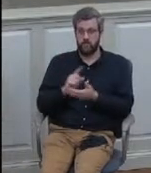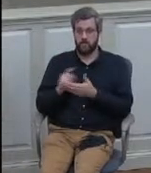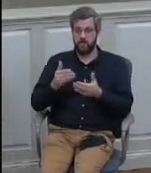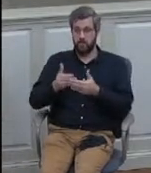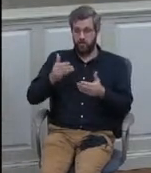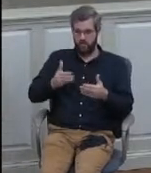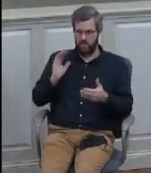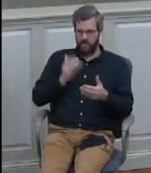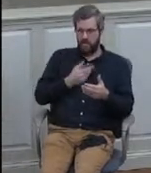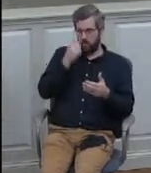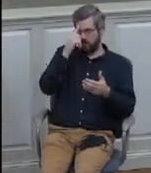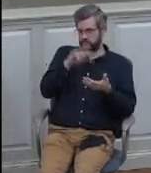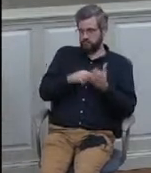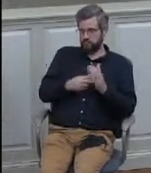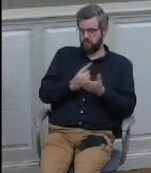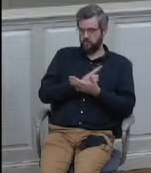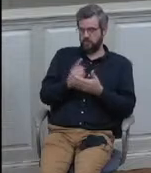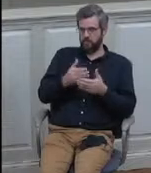was our intention.